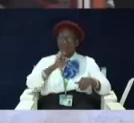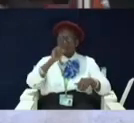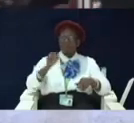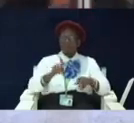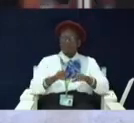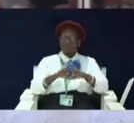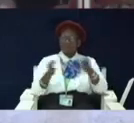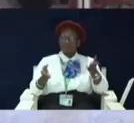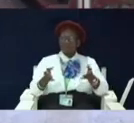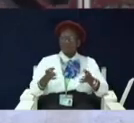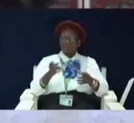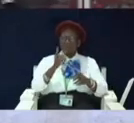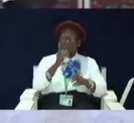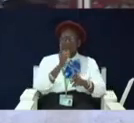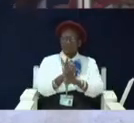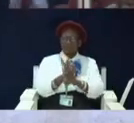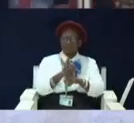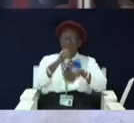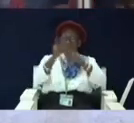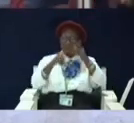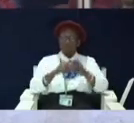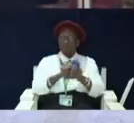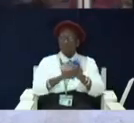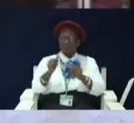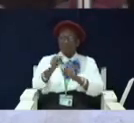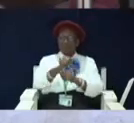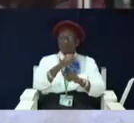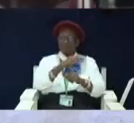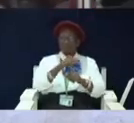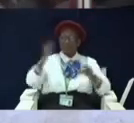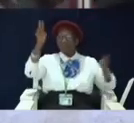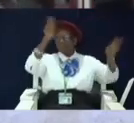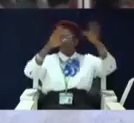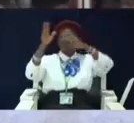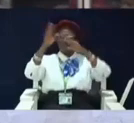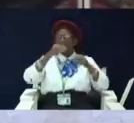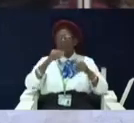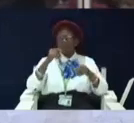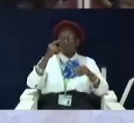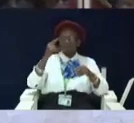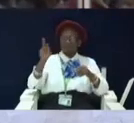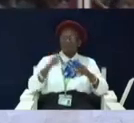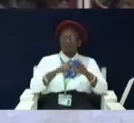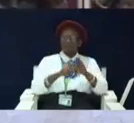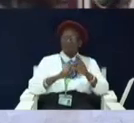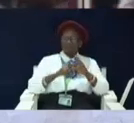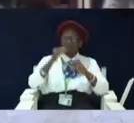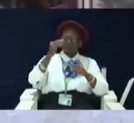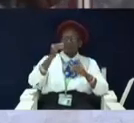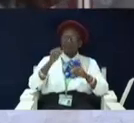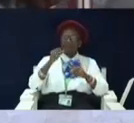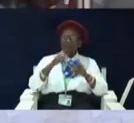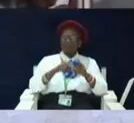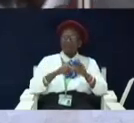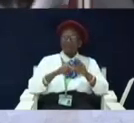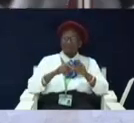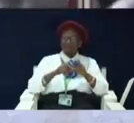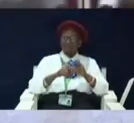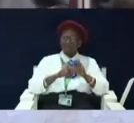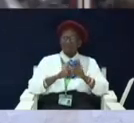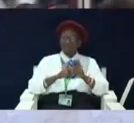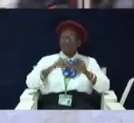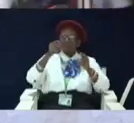open. Just go ahead and storm the throne of heaven and let God